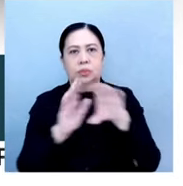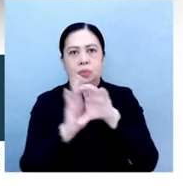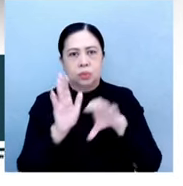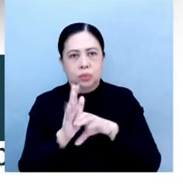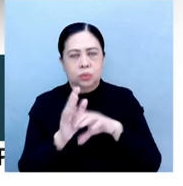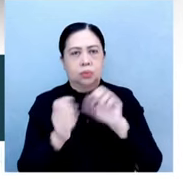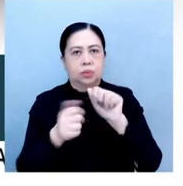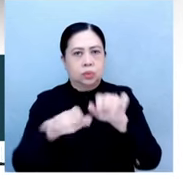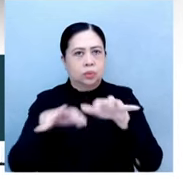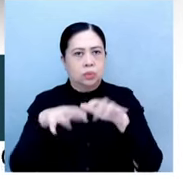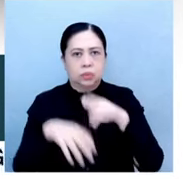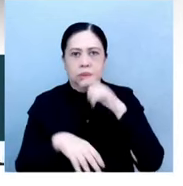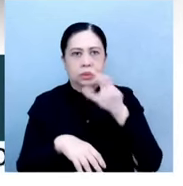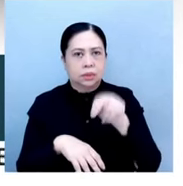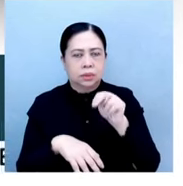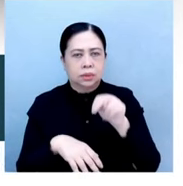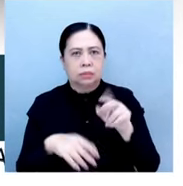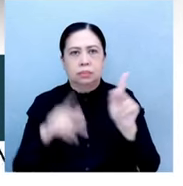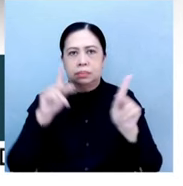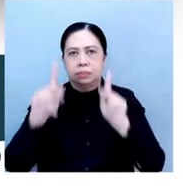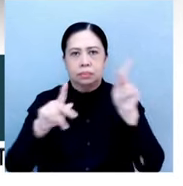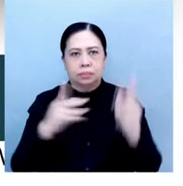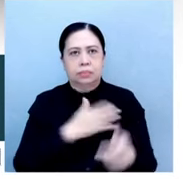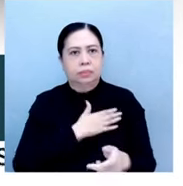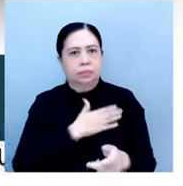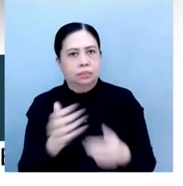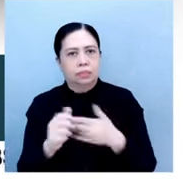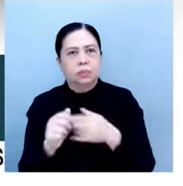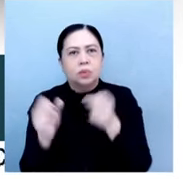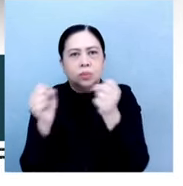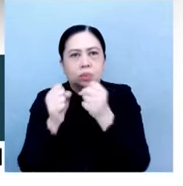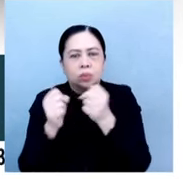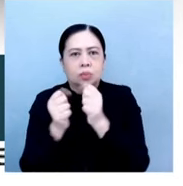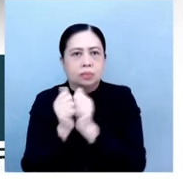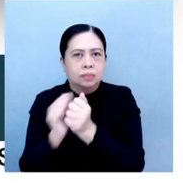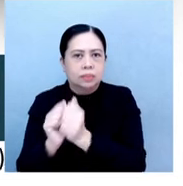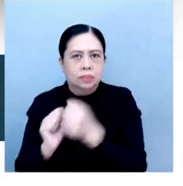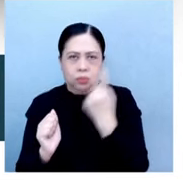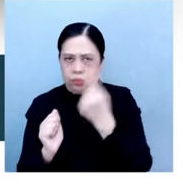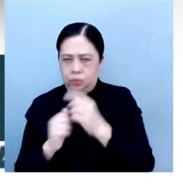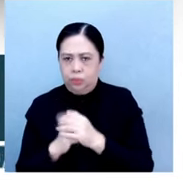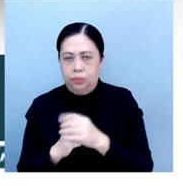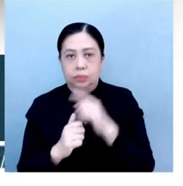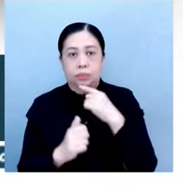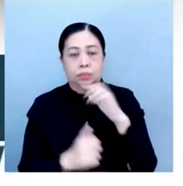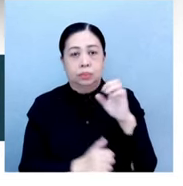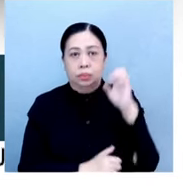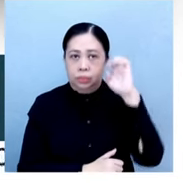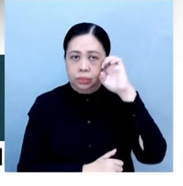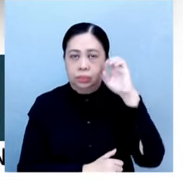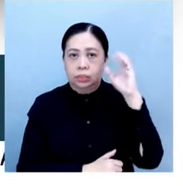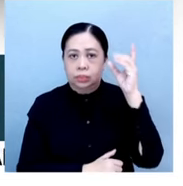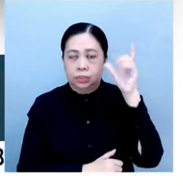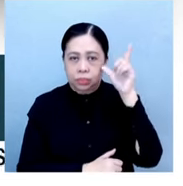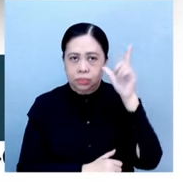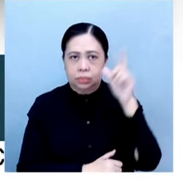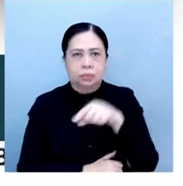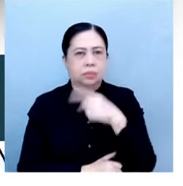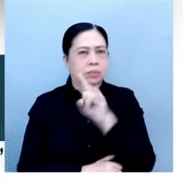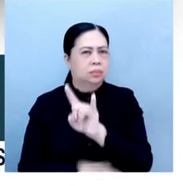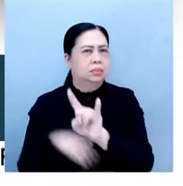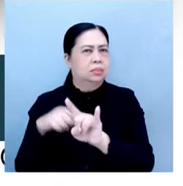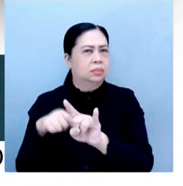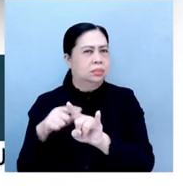Hindi po kailangan po ang initiative, which is for minor amendments. Albay Congressman Ed Salagman, on the other hand, sees the ad as